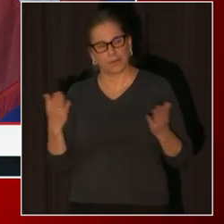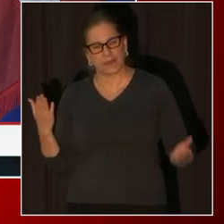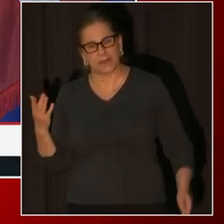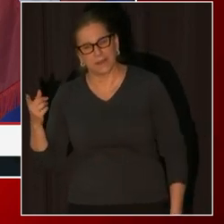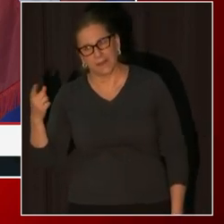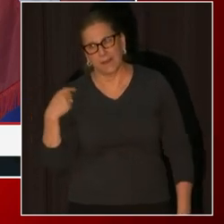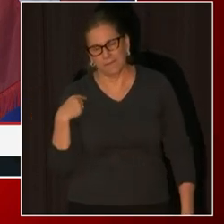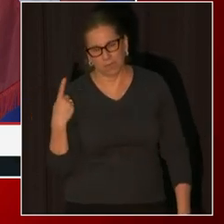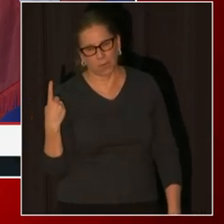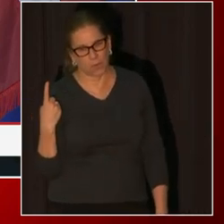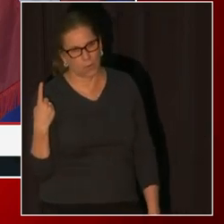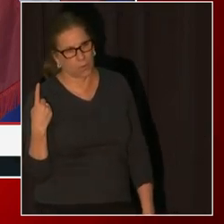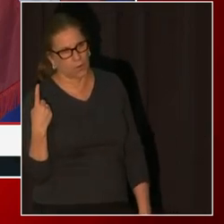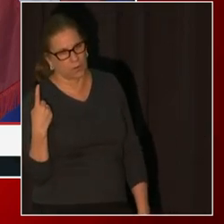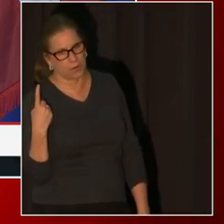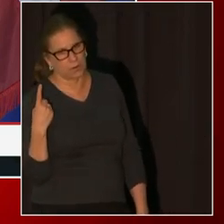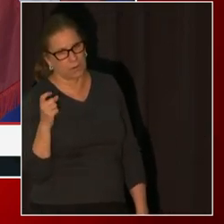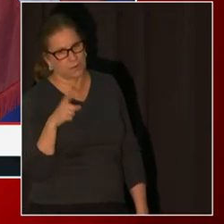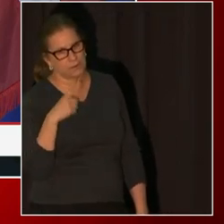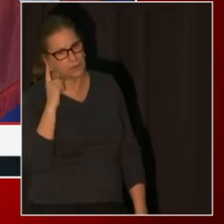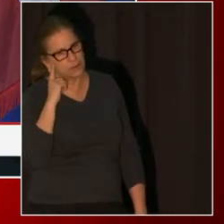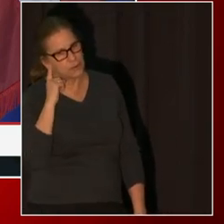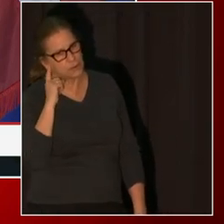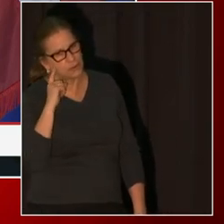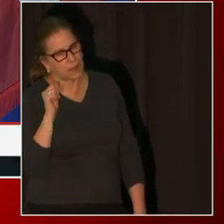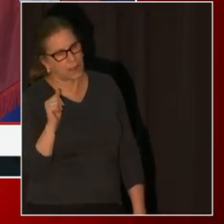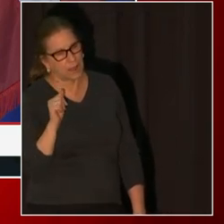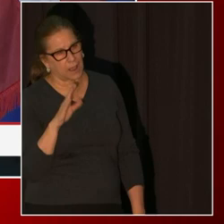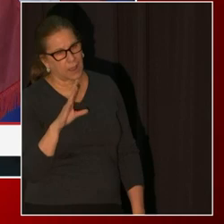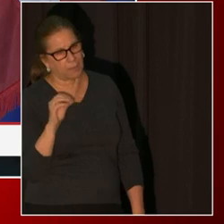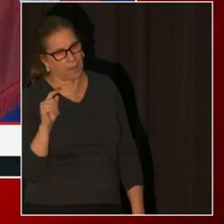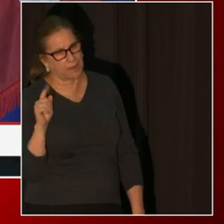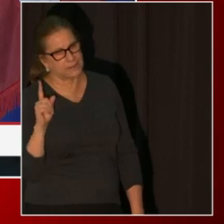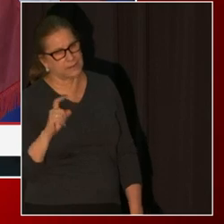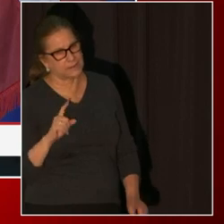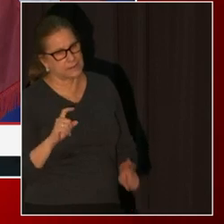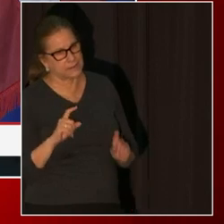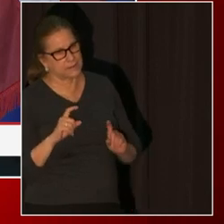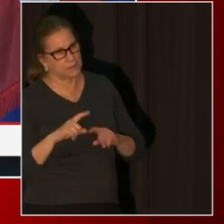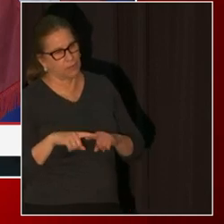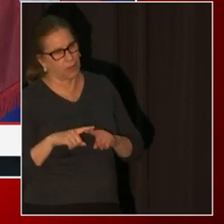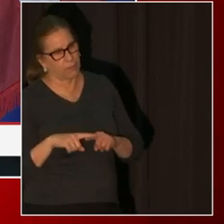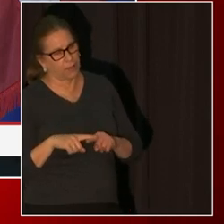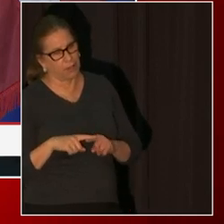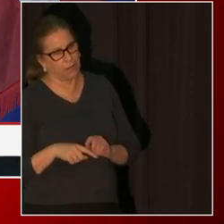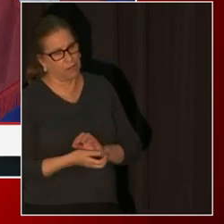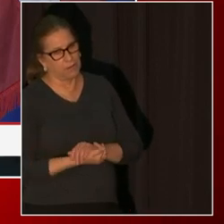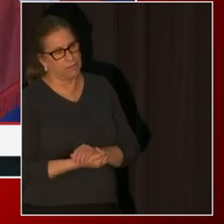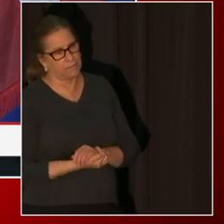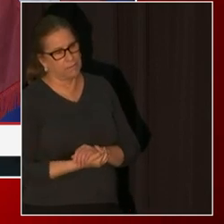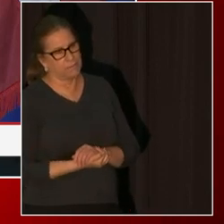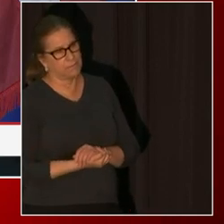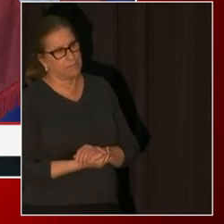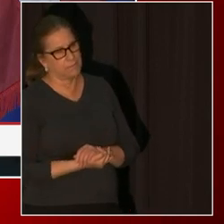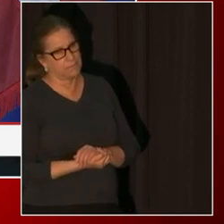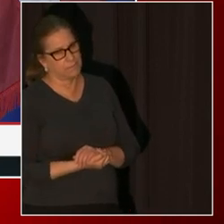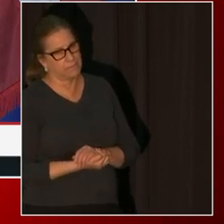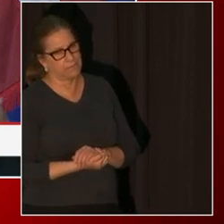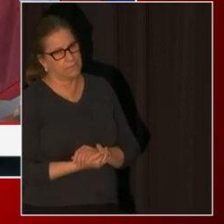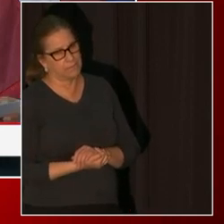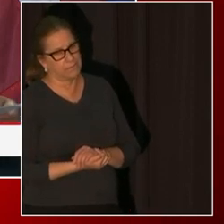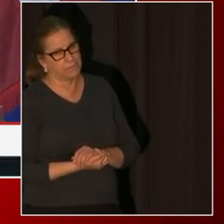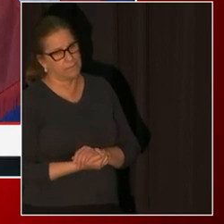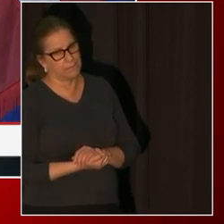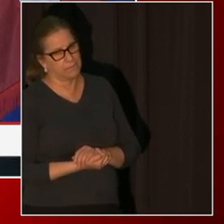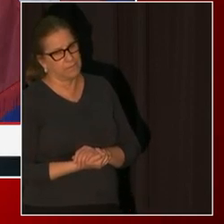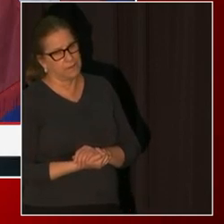Abbott testing's reliability and accuracy being called into question, and I believe that's one of the mechanisms, tests